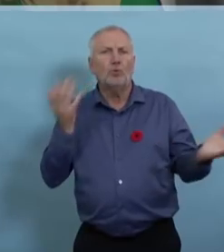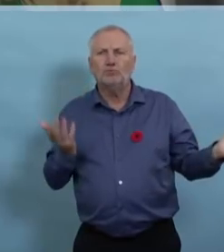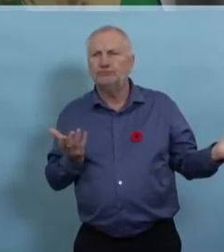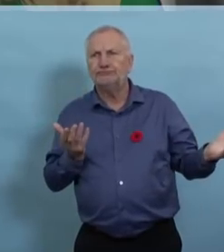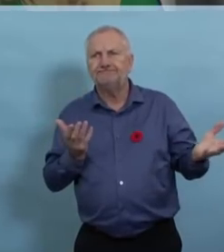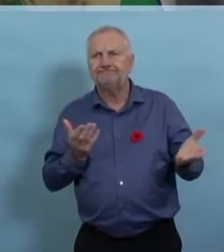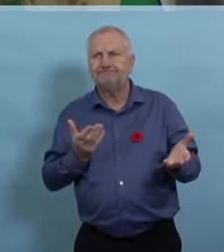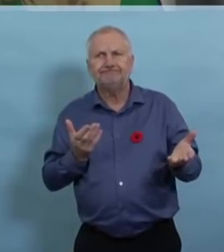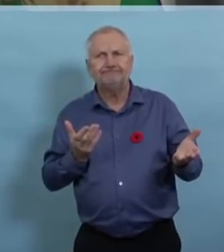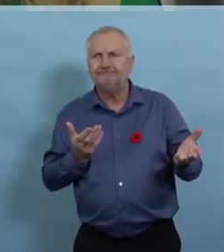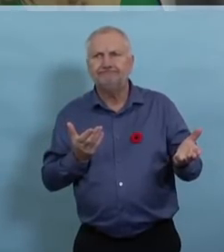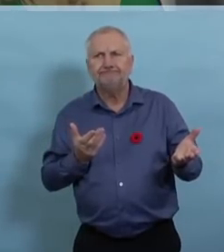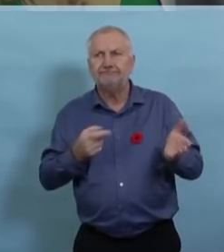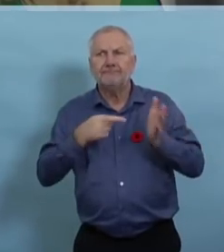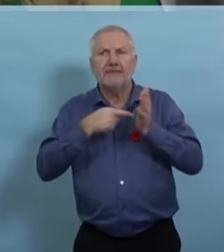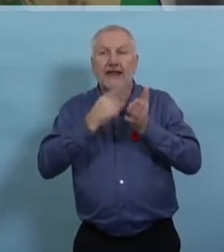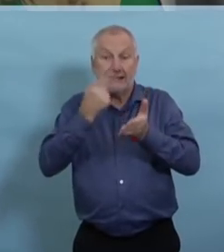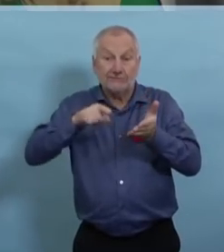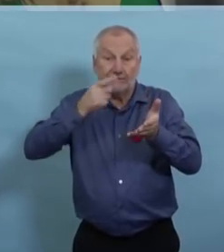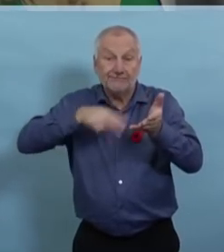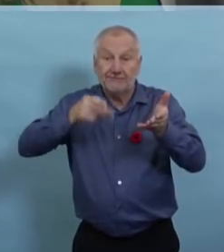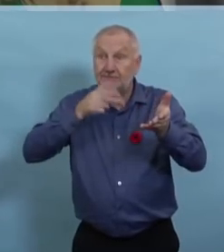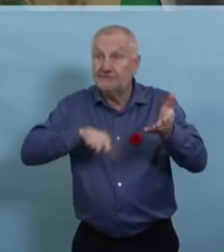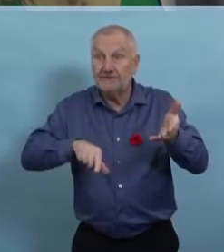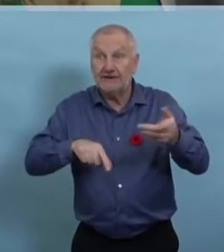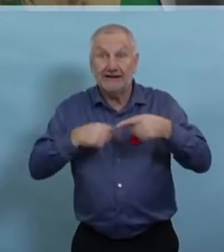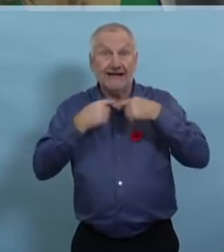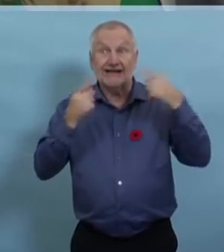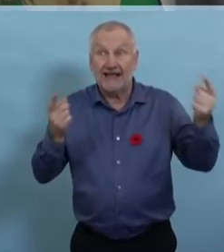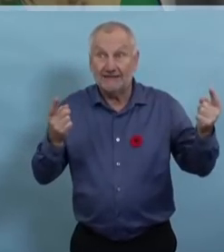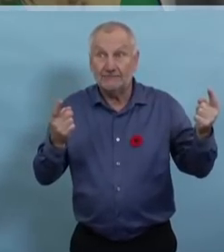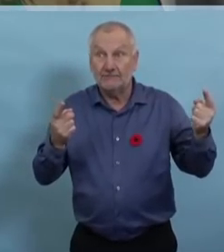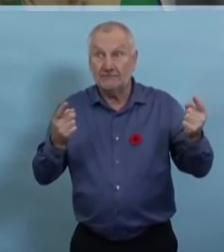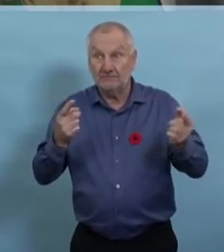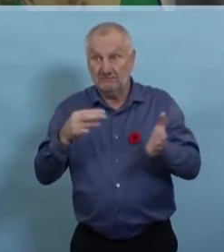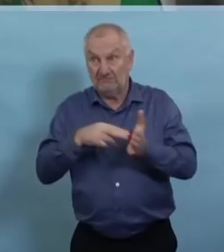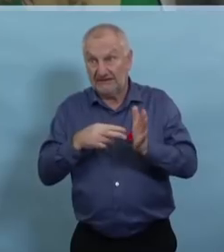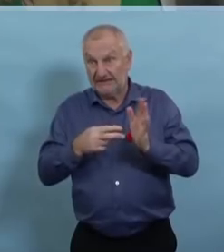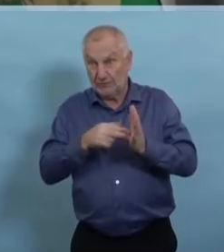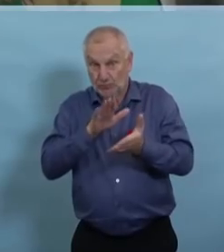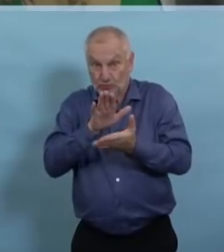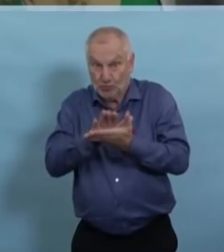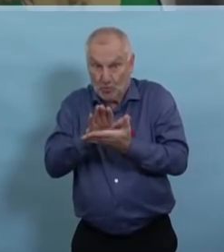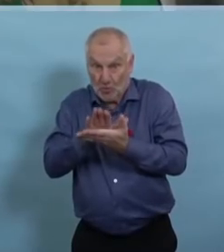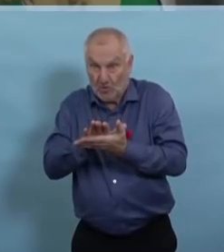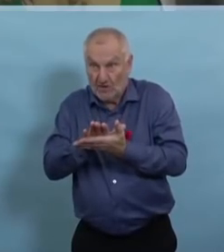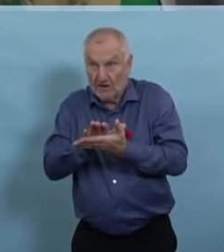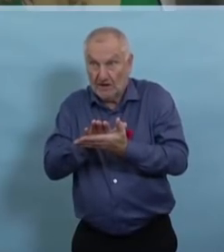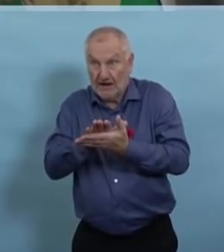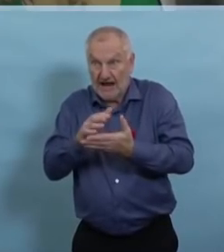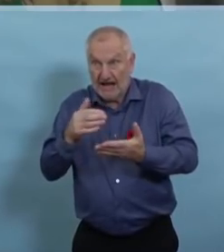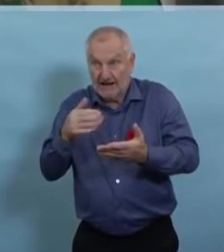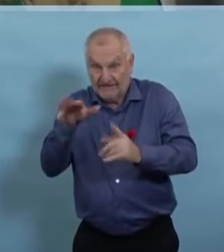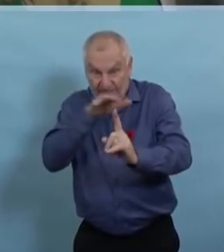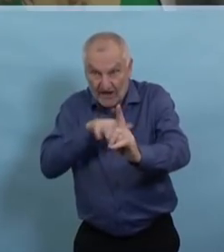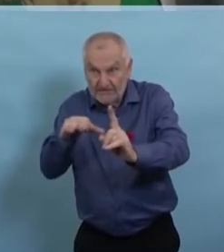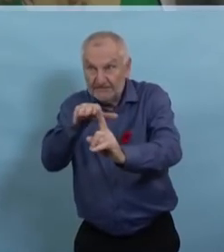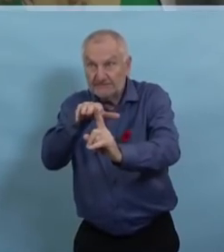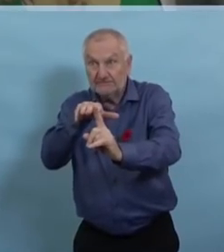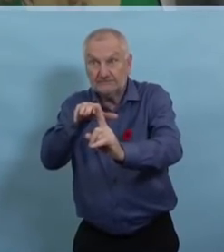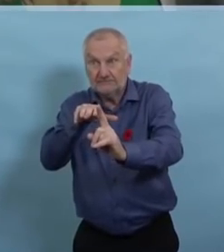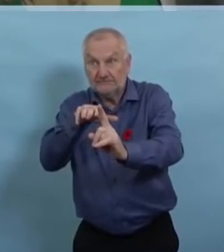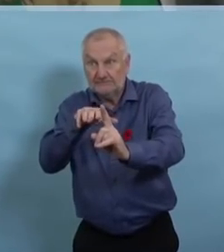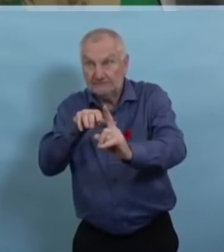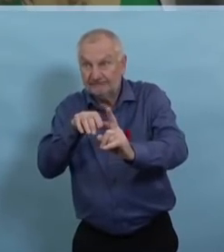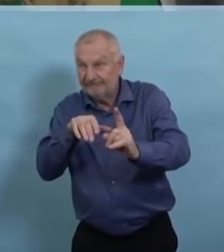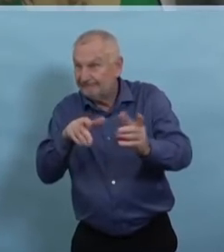weeks to come is going to make the school environment the same as it was last September. I